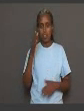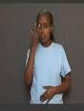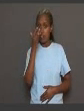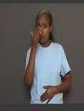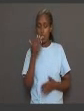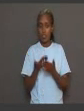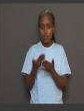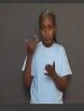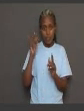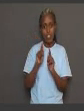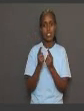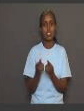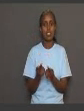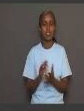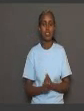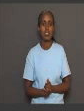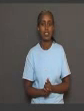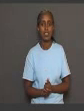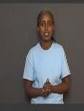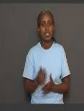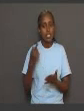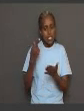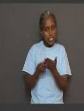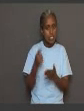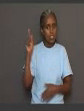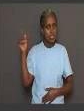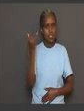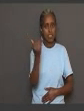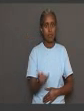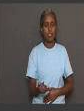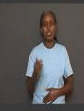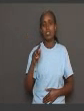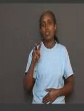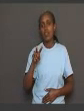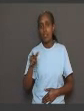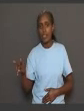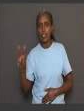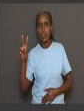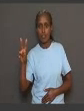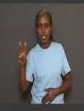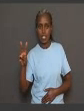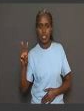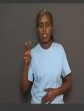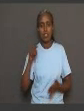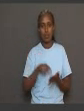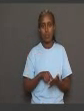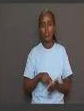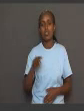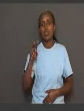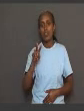previous grades. In this image, vector v dot vector